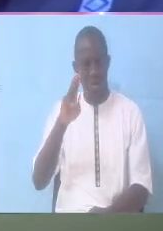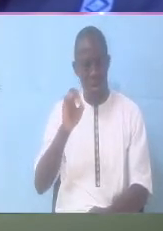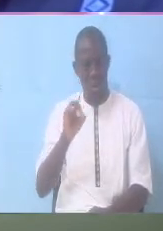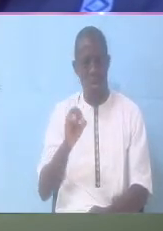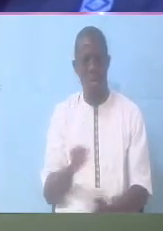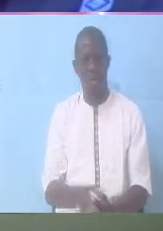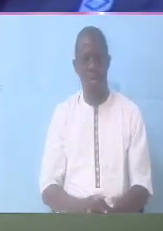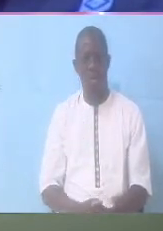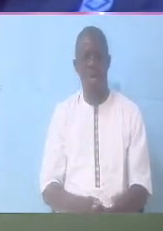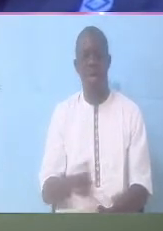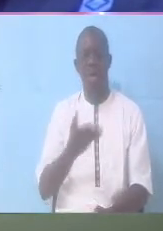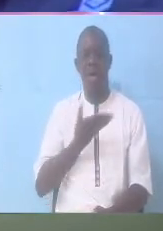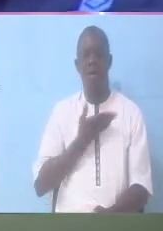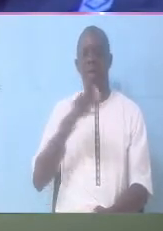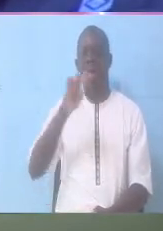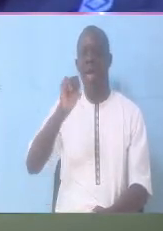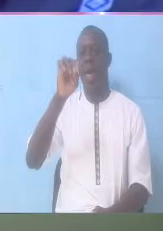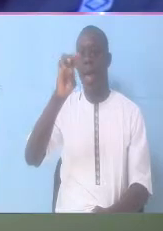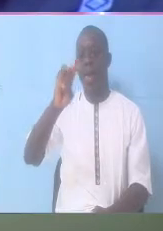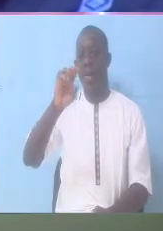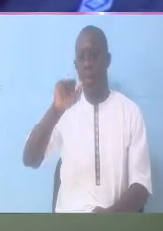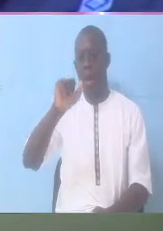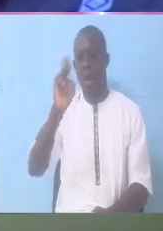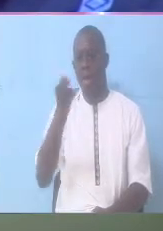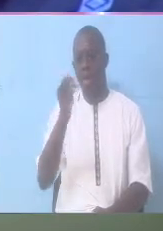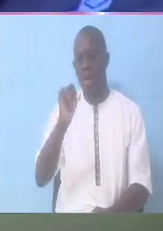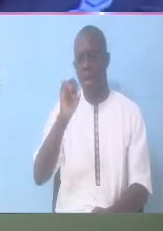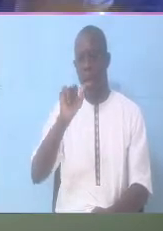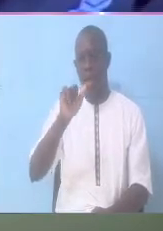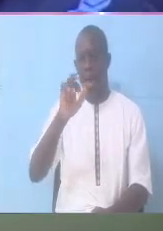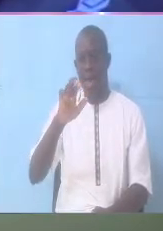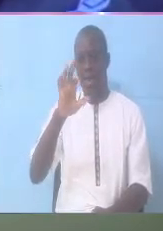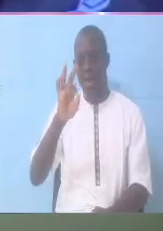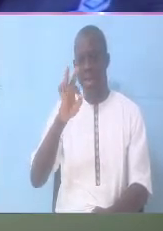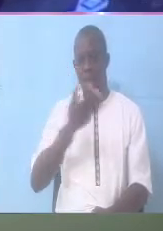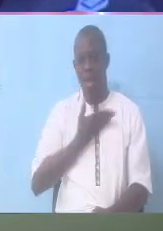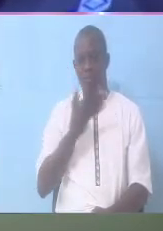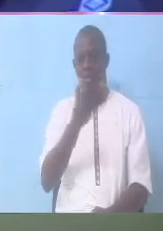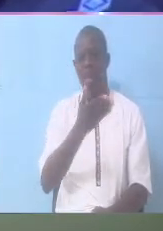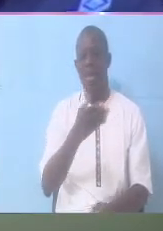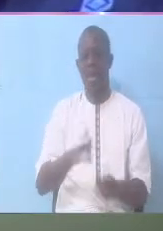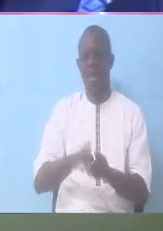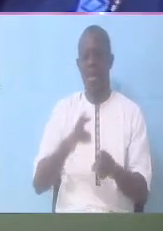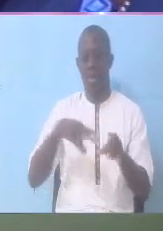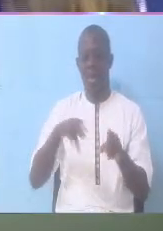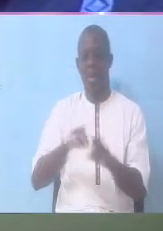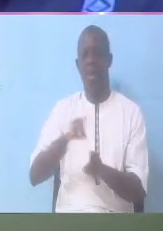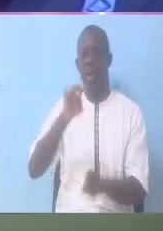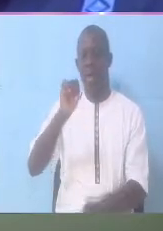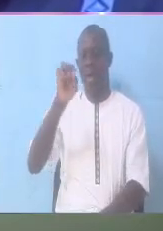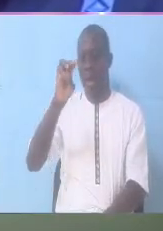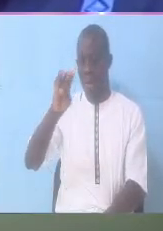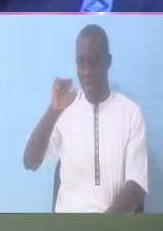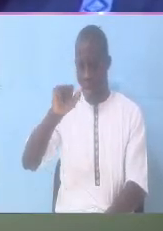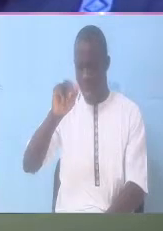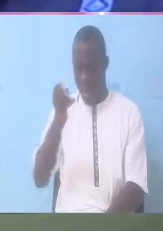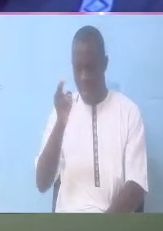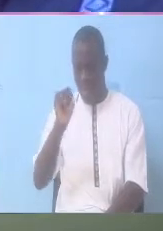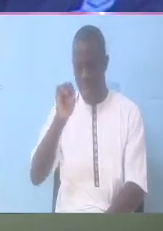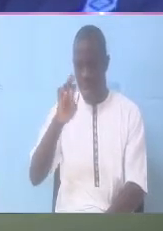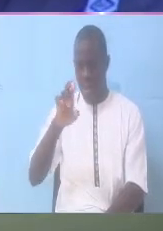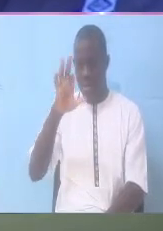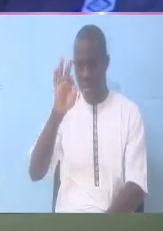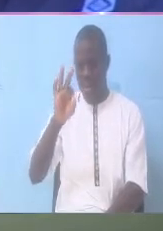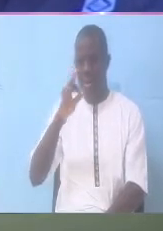Emma Hart. Emma Hart. Peter Gomez. Go back. Emma Hart. And what follows? Sky